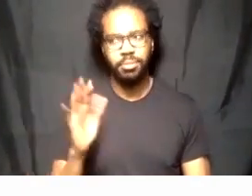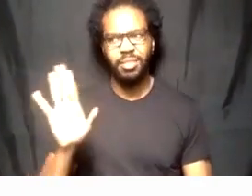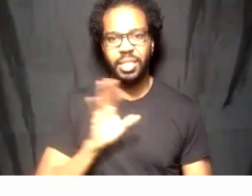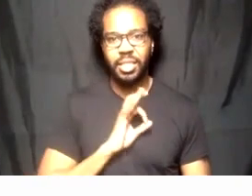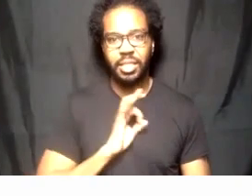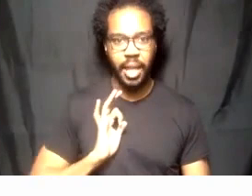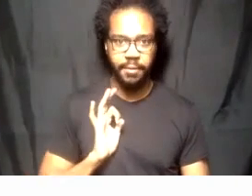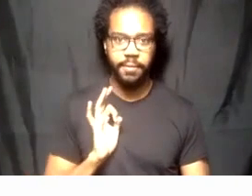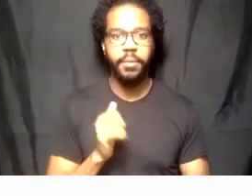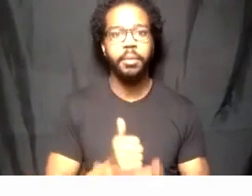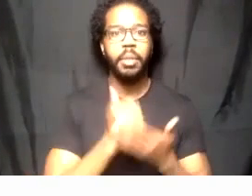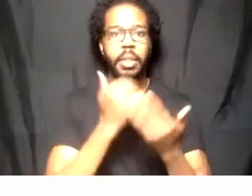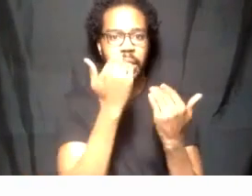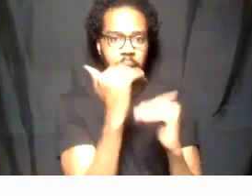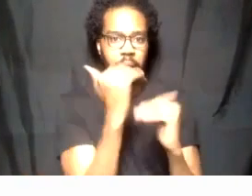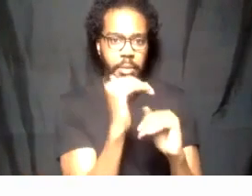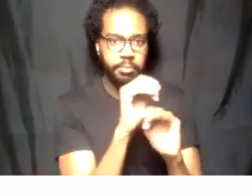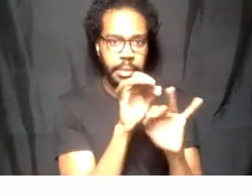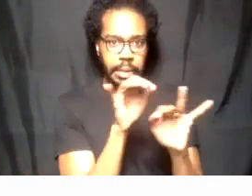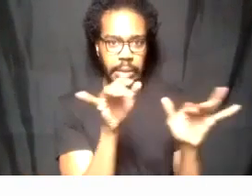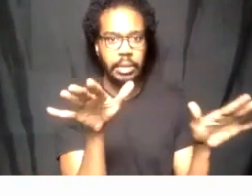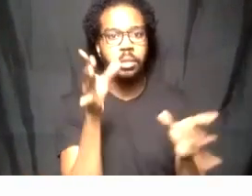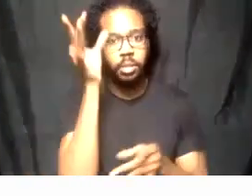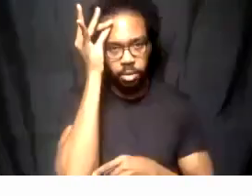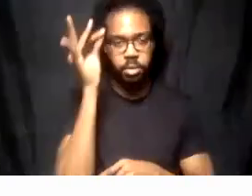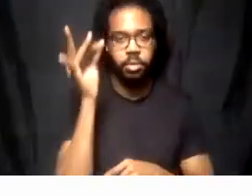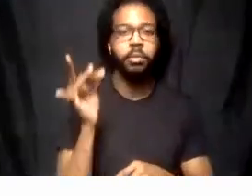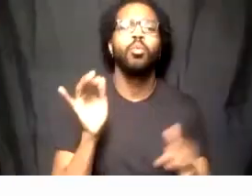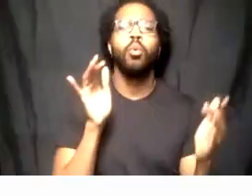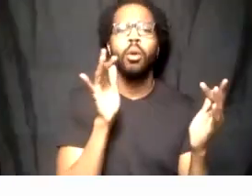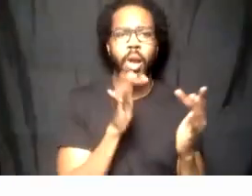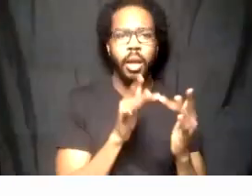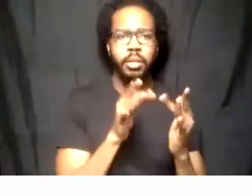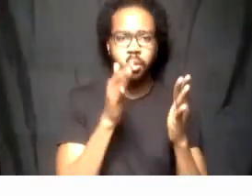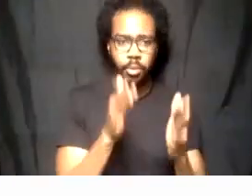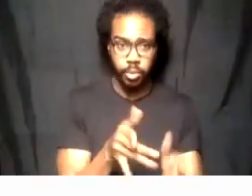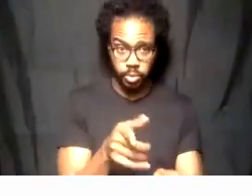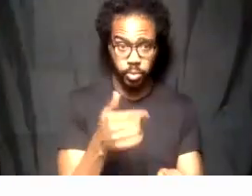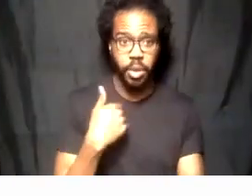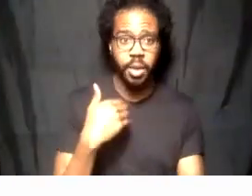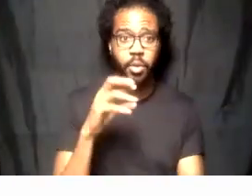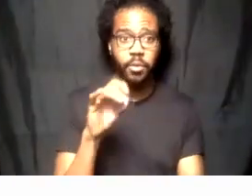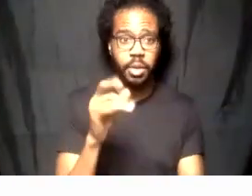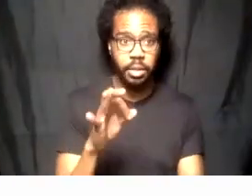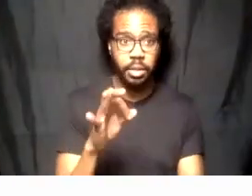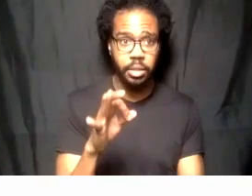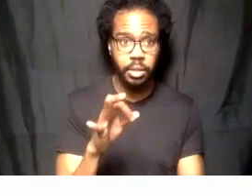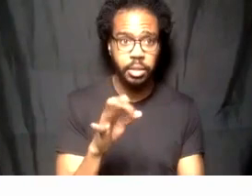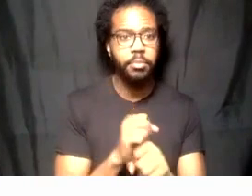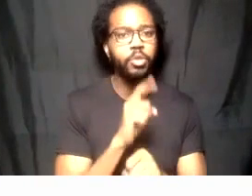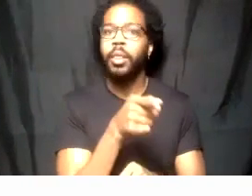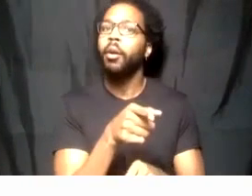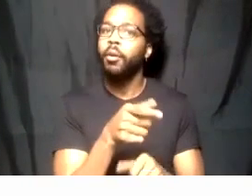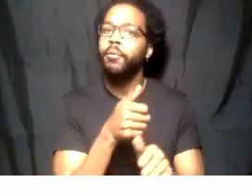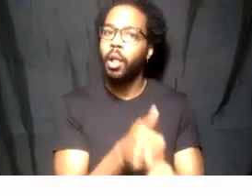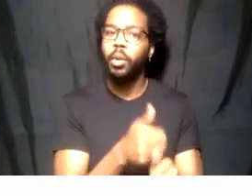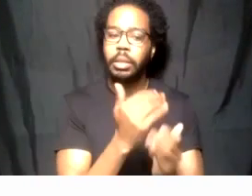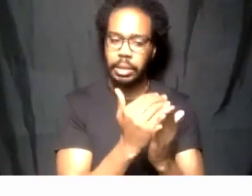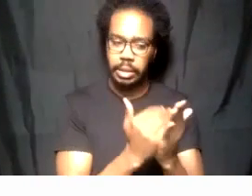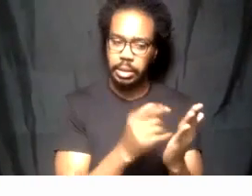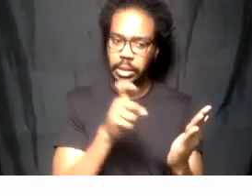for limiting the spread of the illness. Reach out to a person who has tested positive to make sure that they are taking the necessary